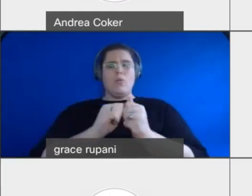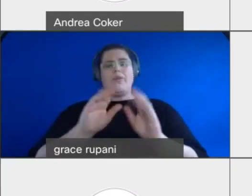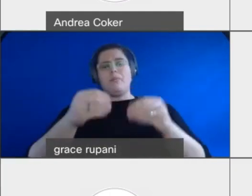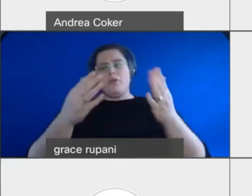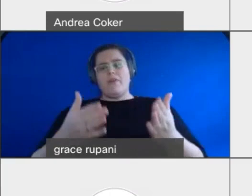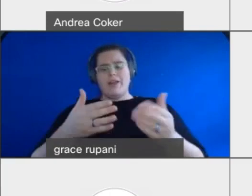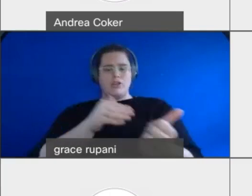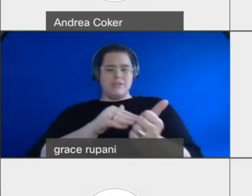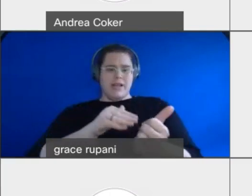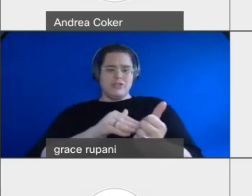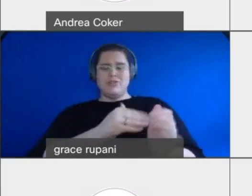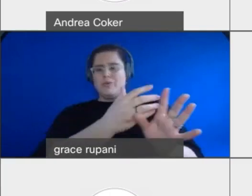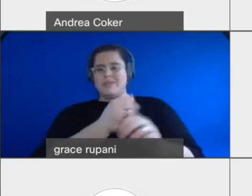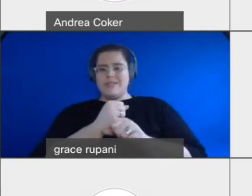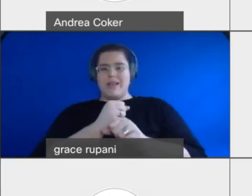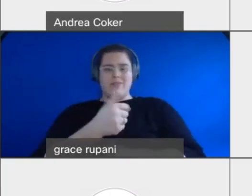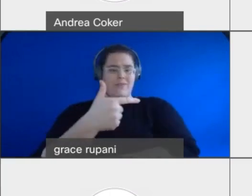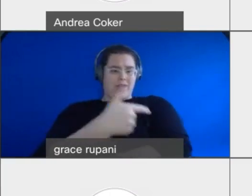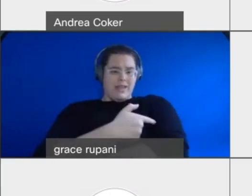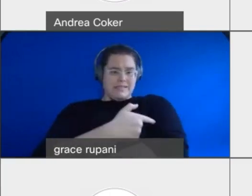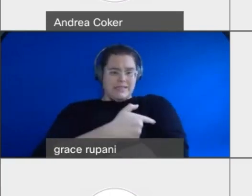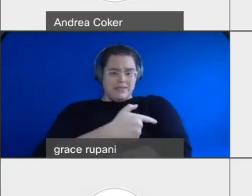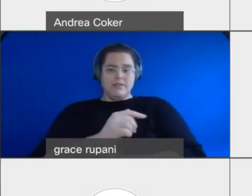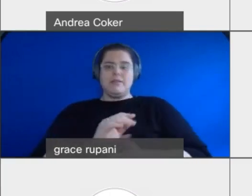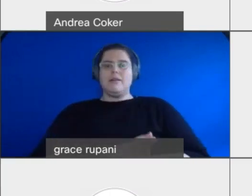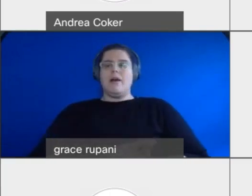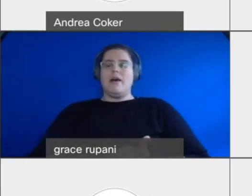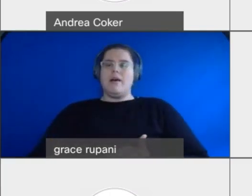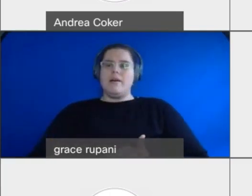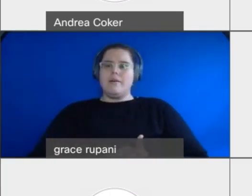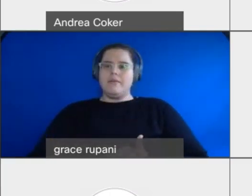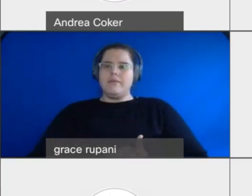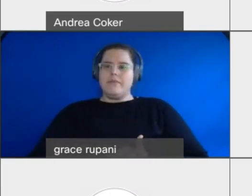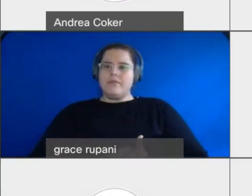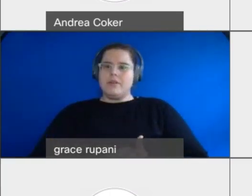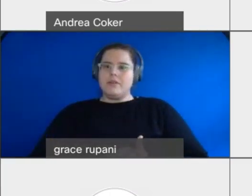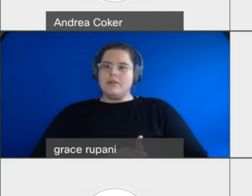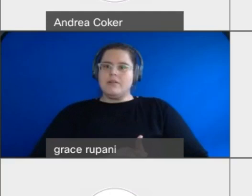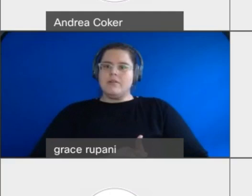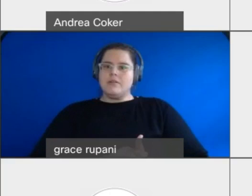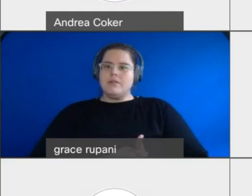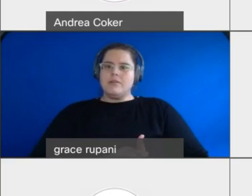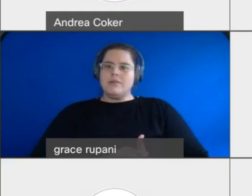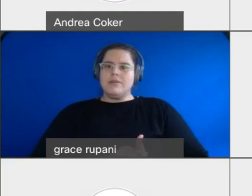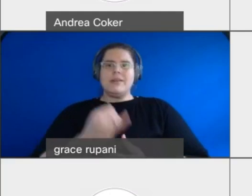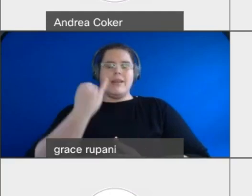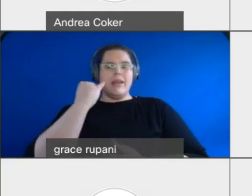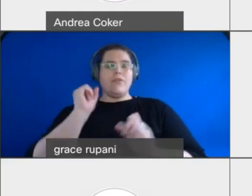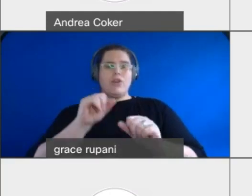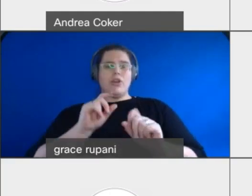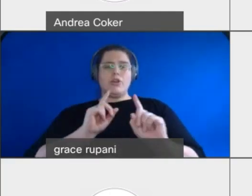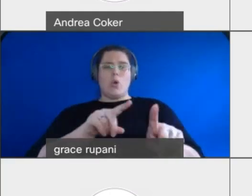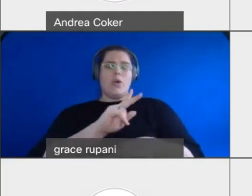the vaccine? It would be convenient for our people who they'd have less exposure if they could go to their primary